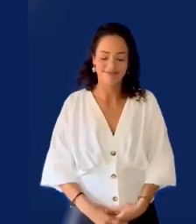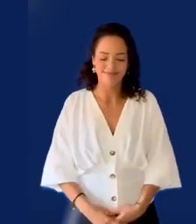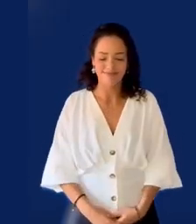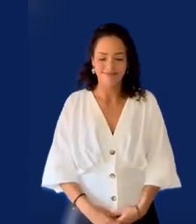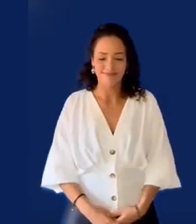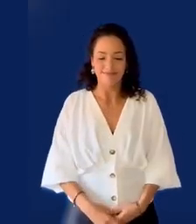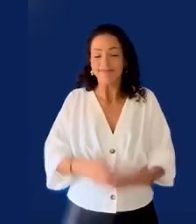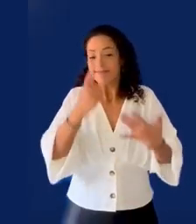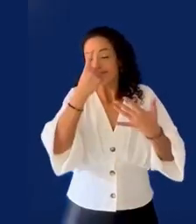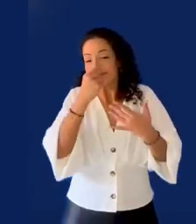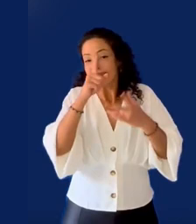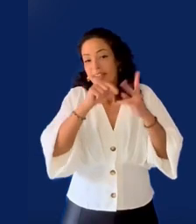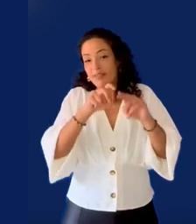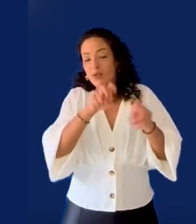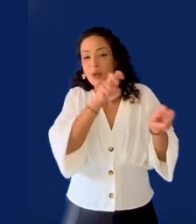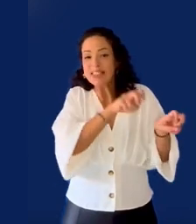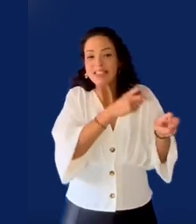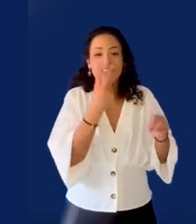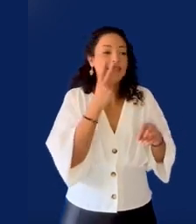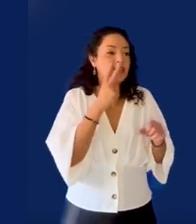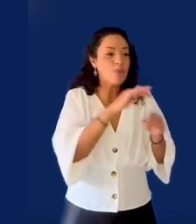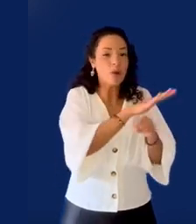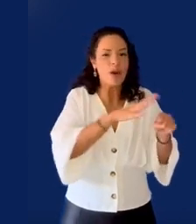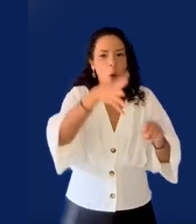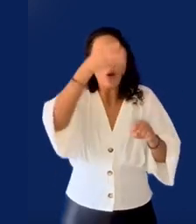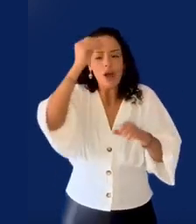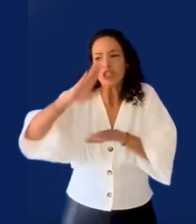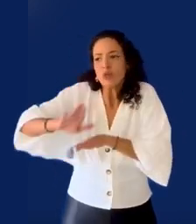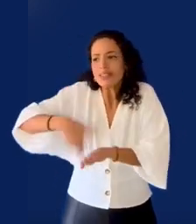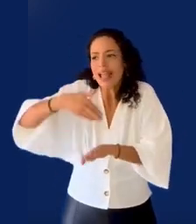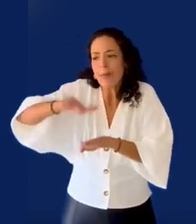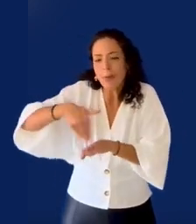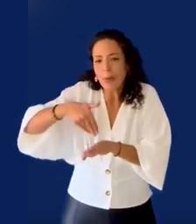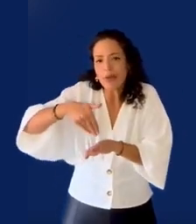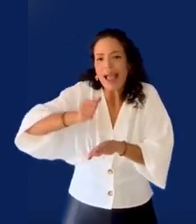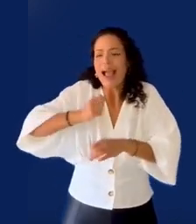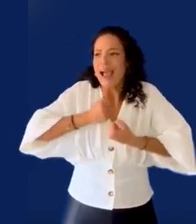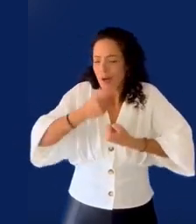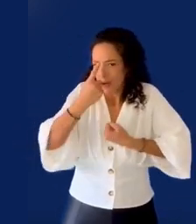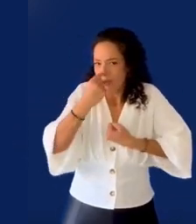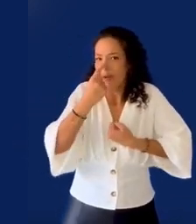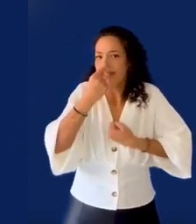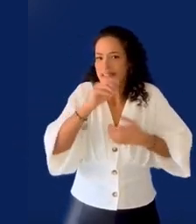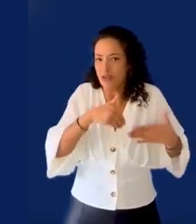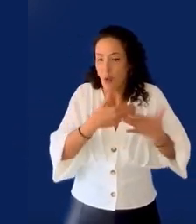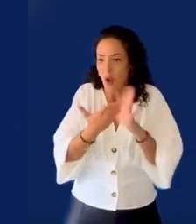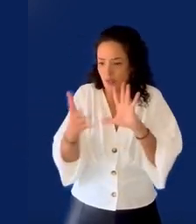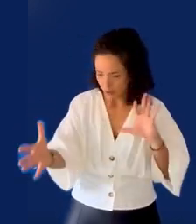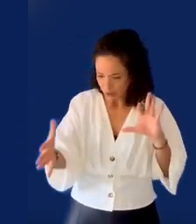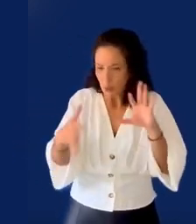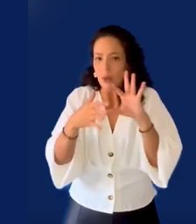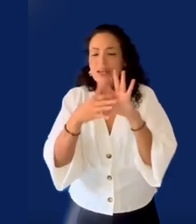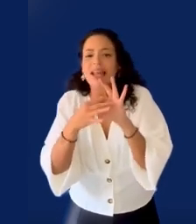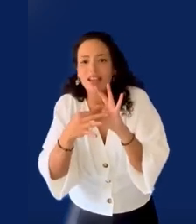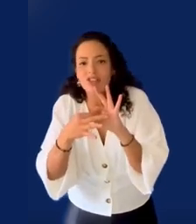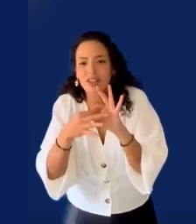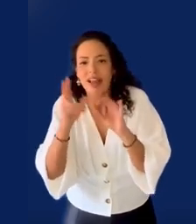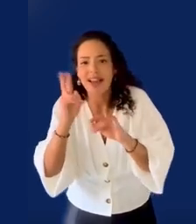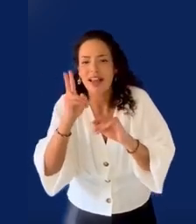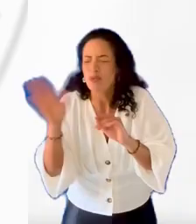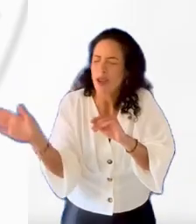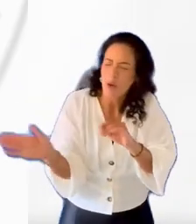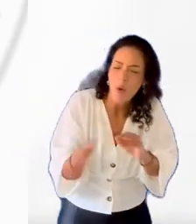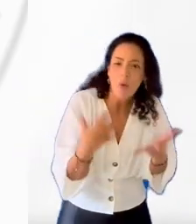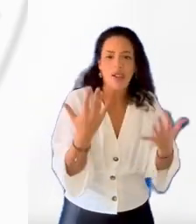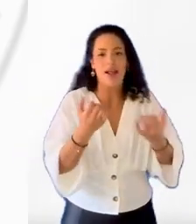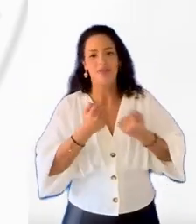Whether we're sitting in the smoking lounge or learning to skateboard, we must remember that our capacity to offer the gift of reconnection is something which all of us